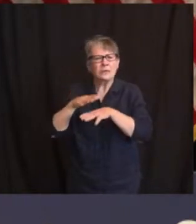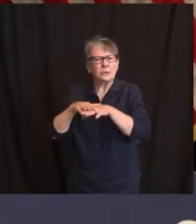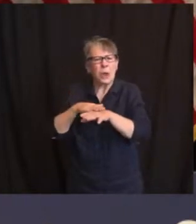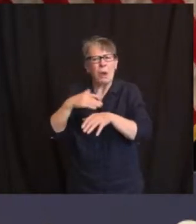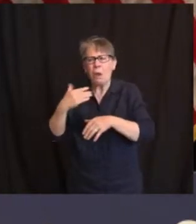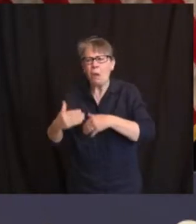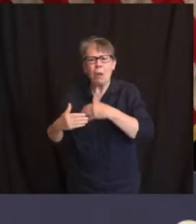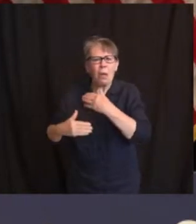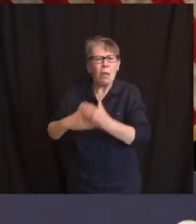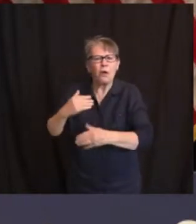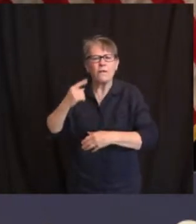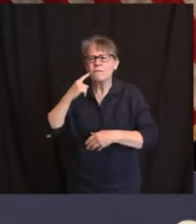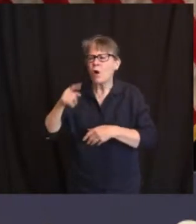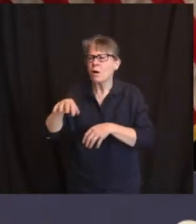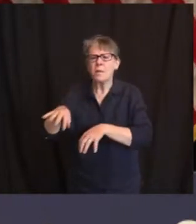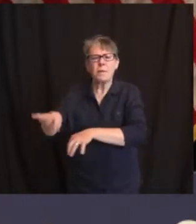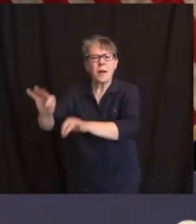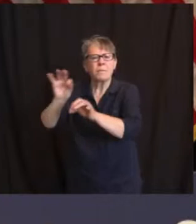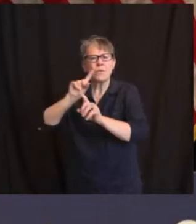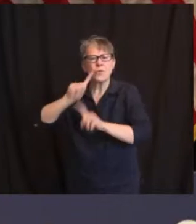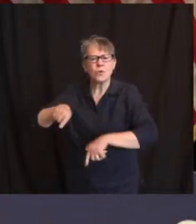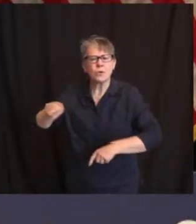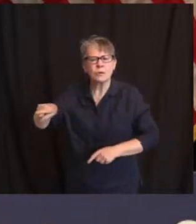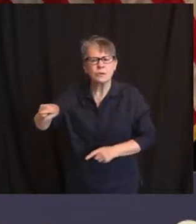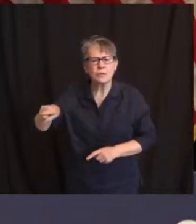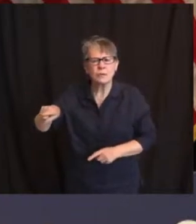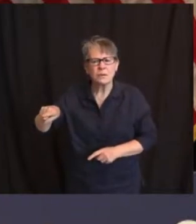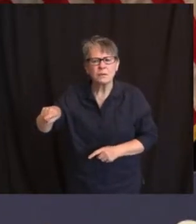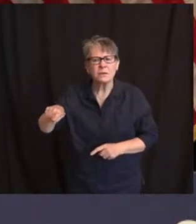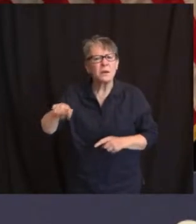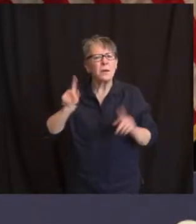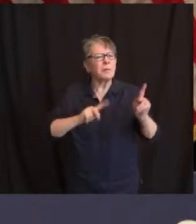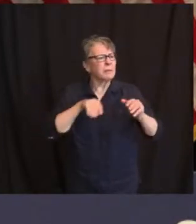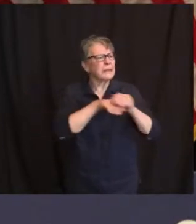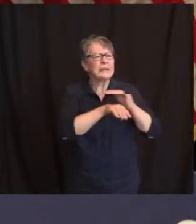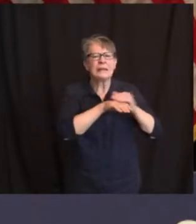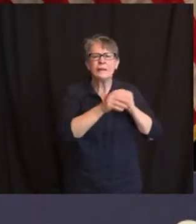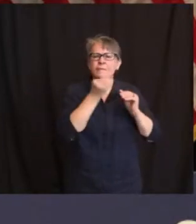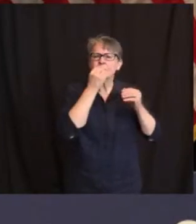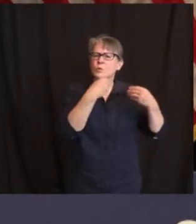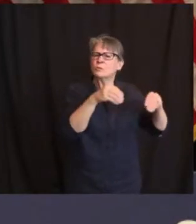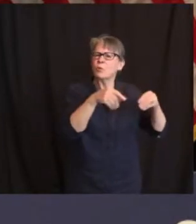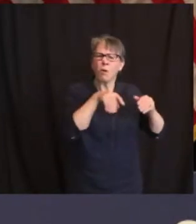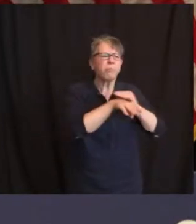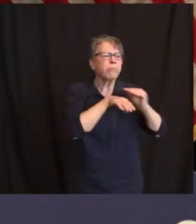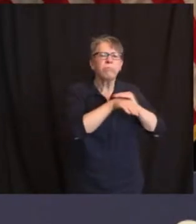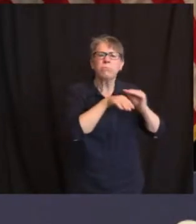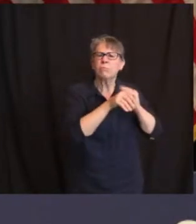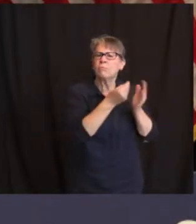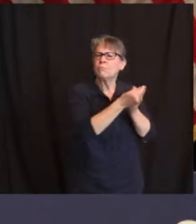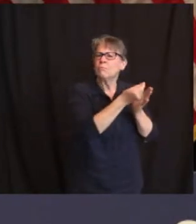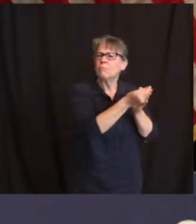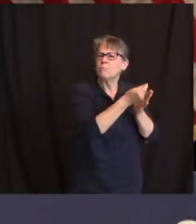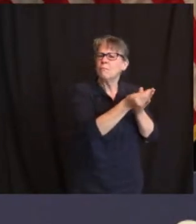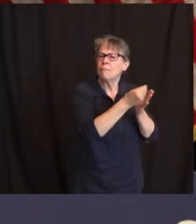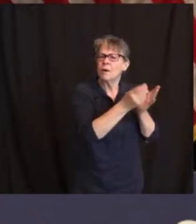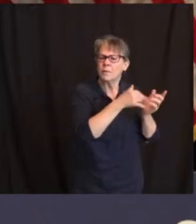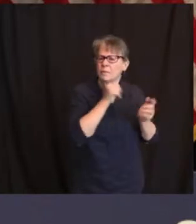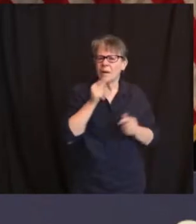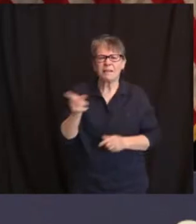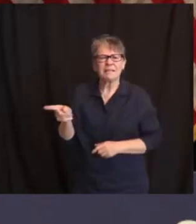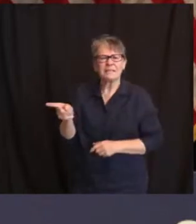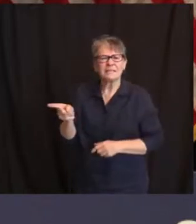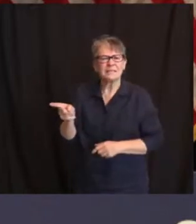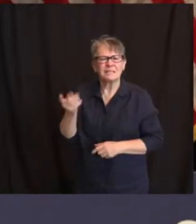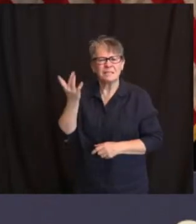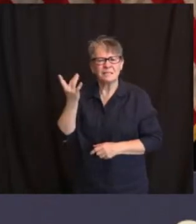masks, social distancing, capacity is limited, and this, for many retail stores, it would be